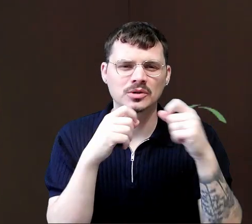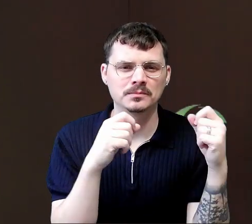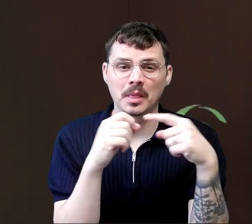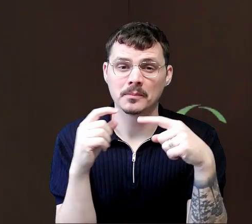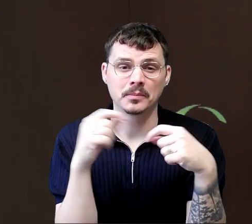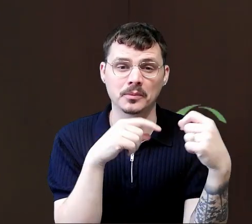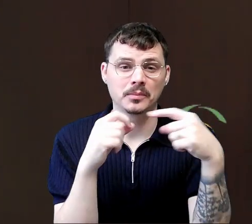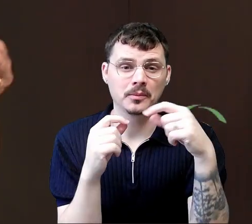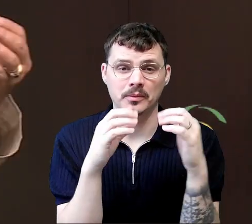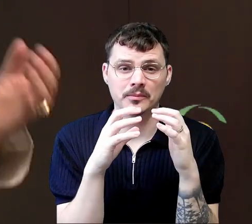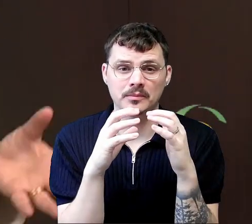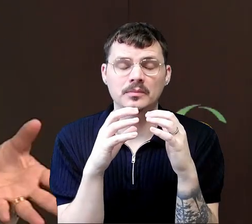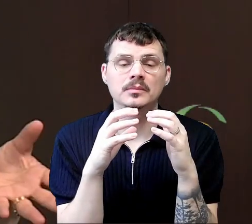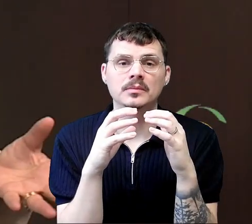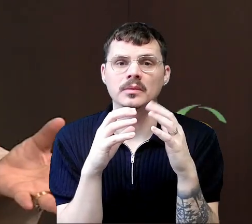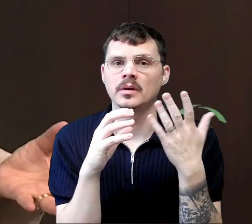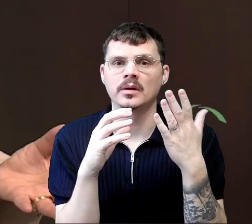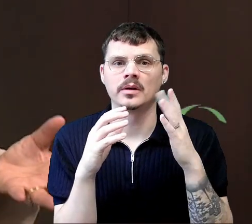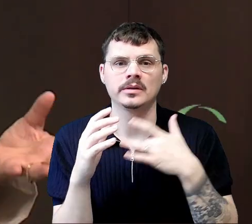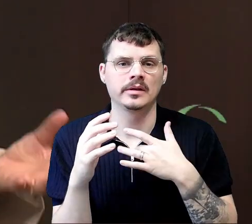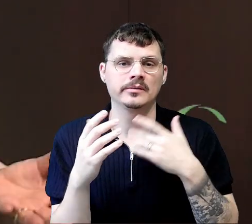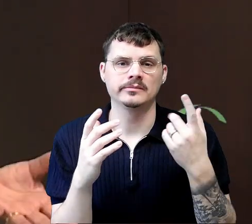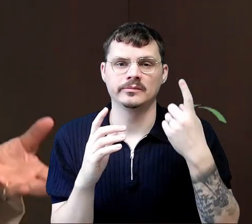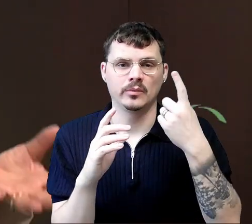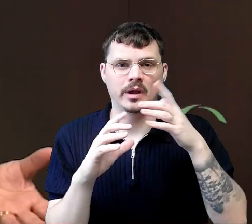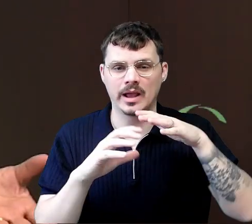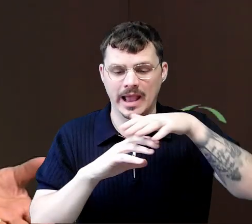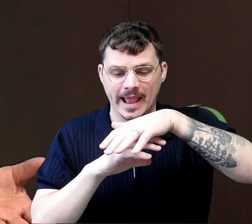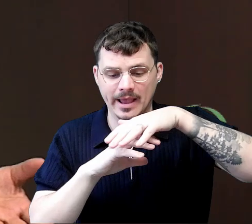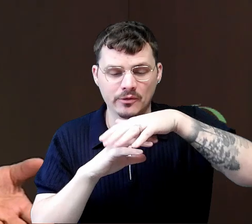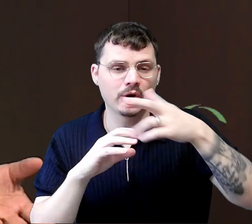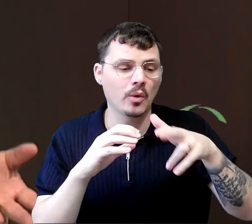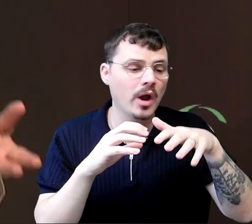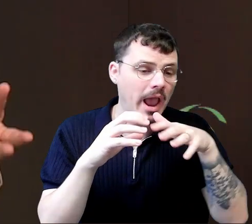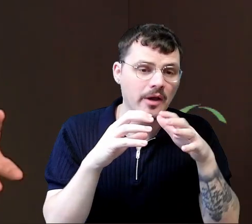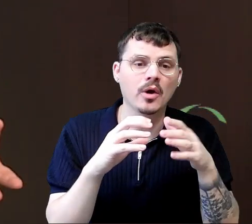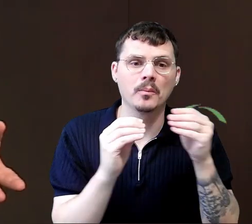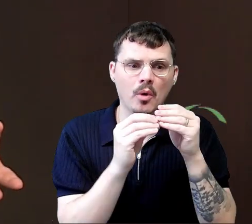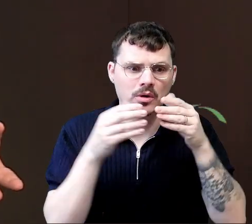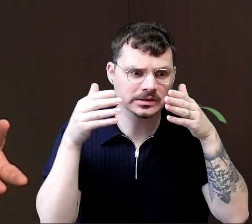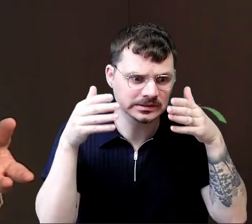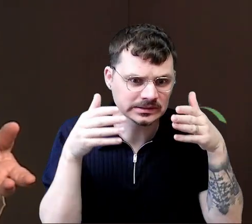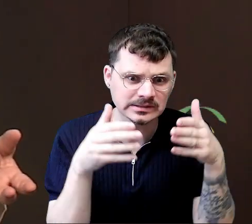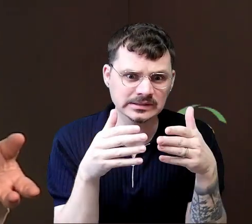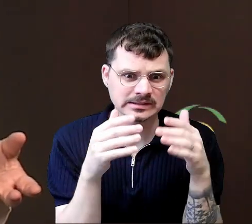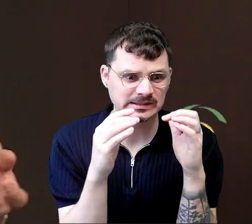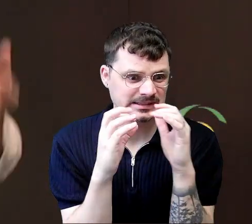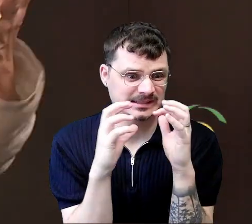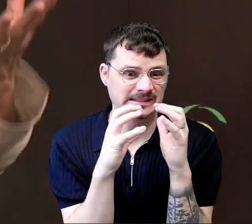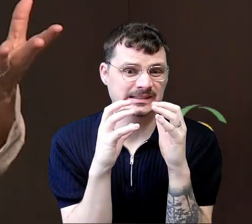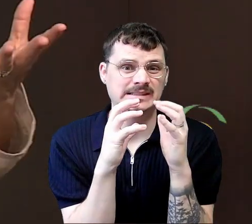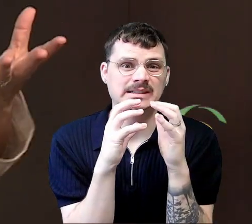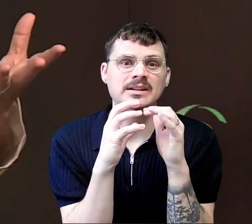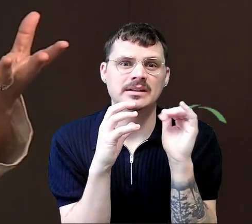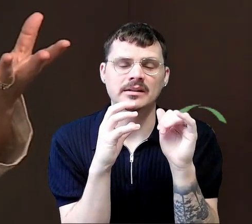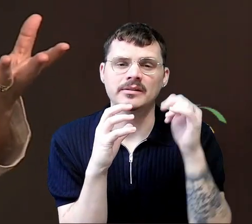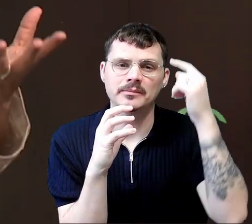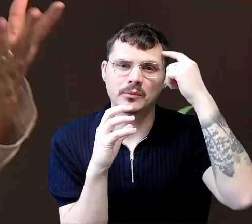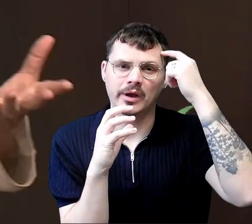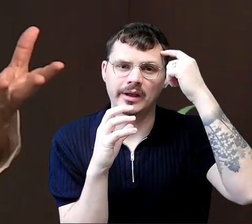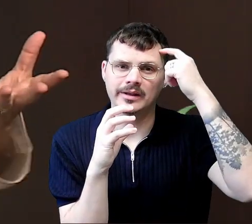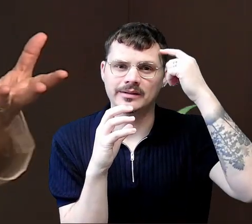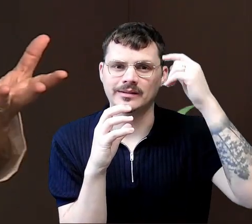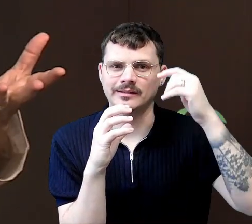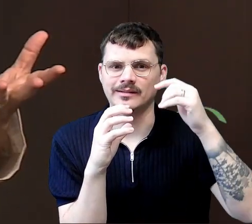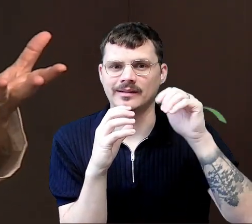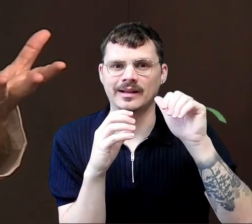impulses, are somehow over-concentrated in a particular area in a way that activates that brain,